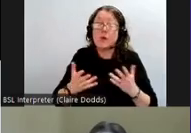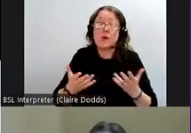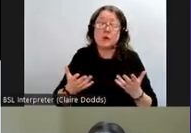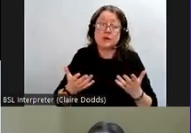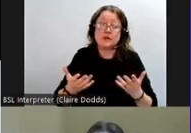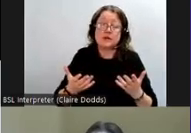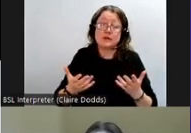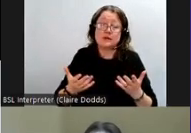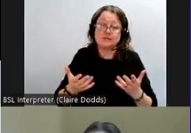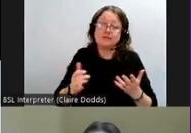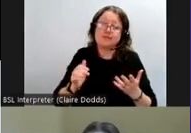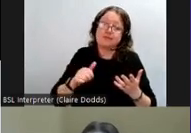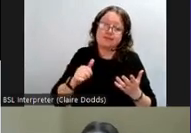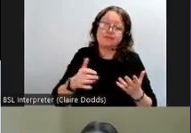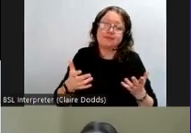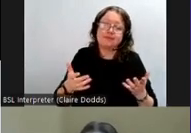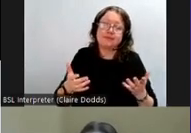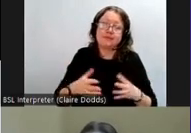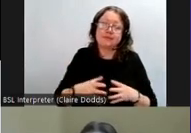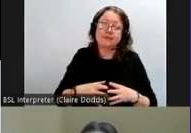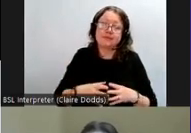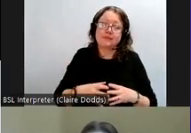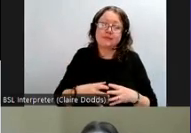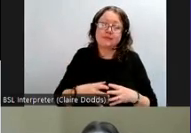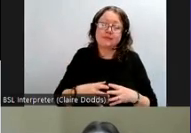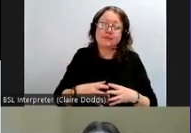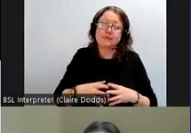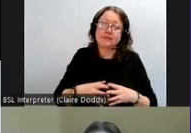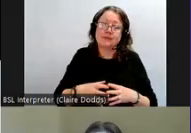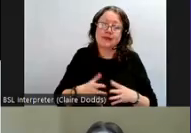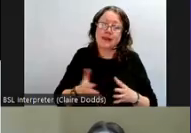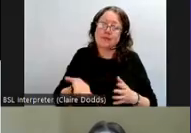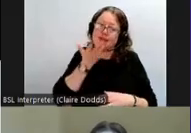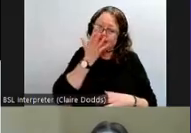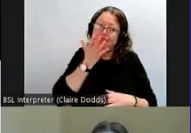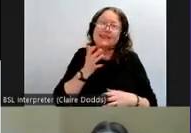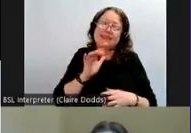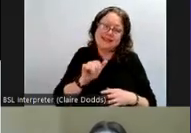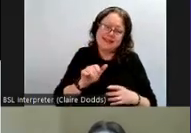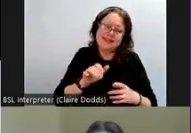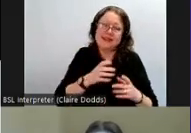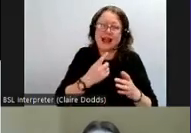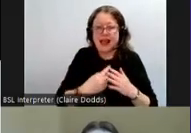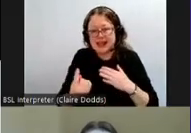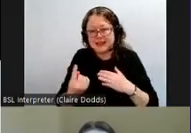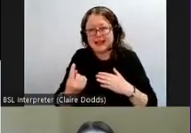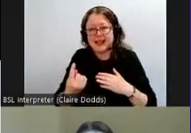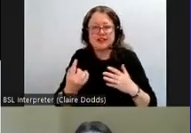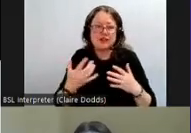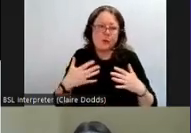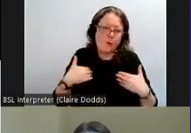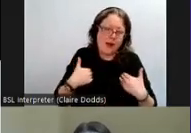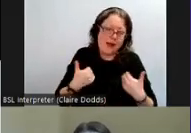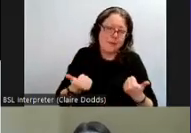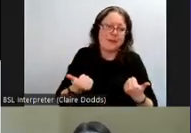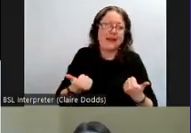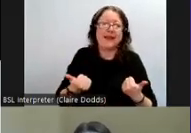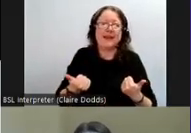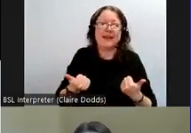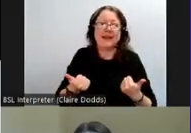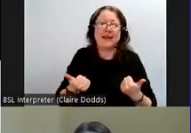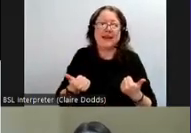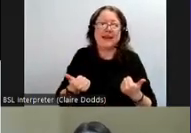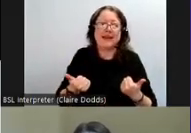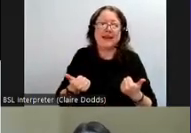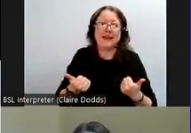Yeah, absolutely. There's things like embarrassed, isolation, well-being.